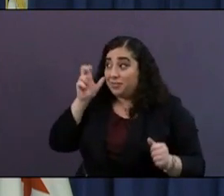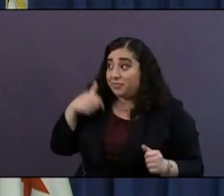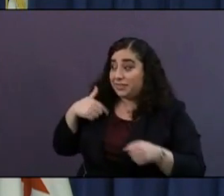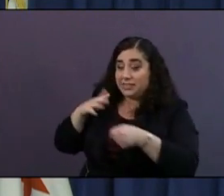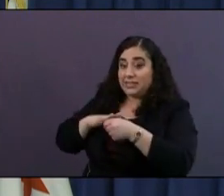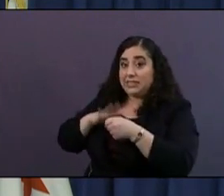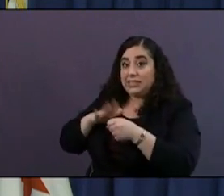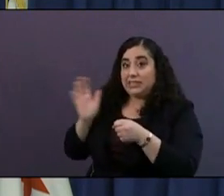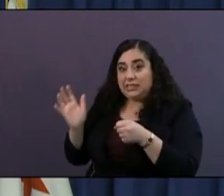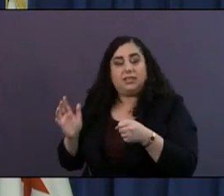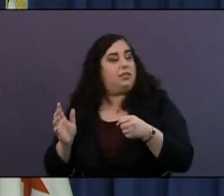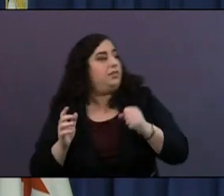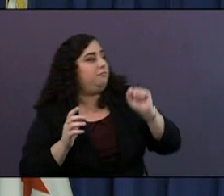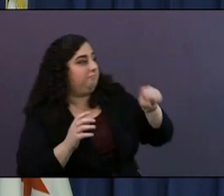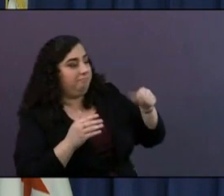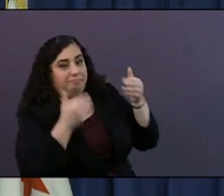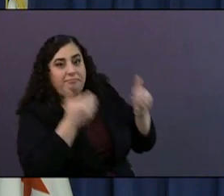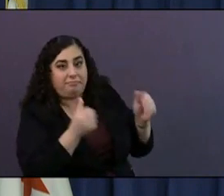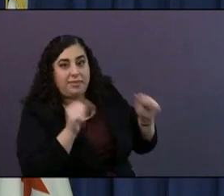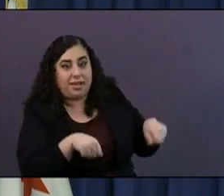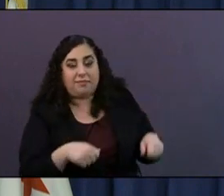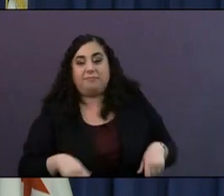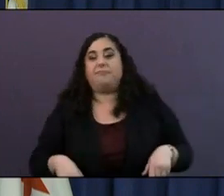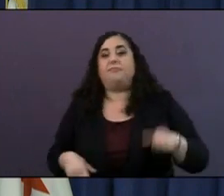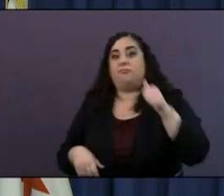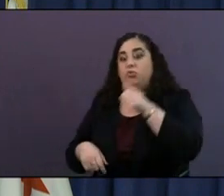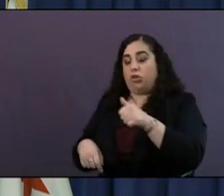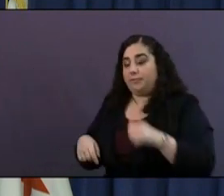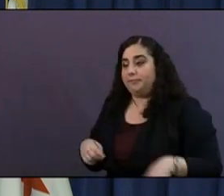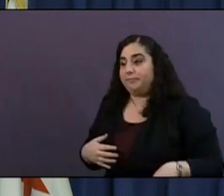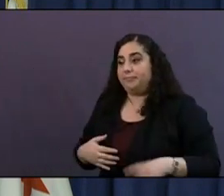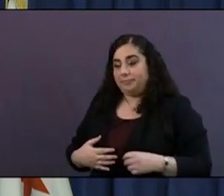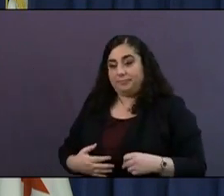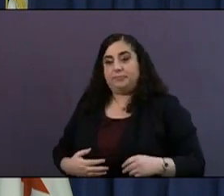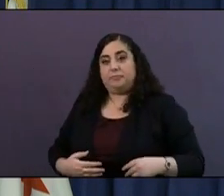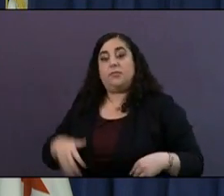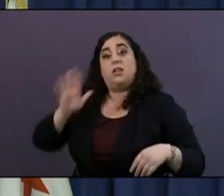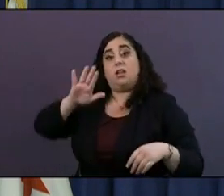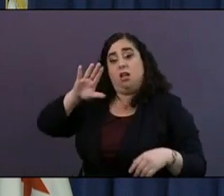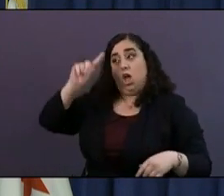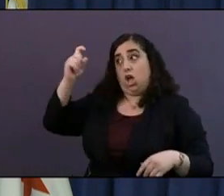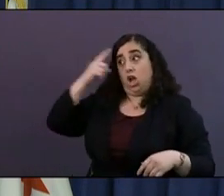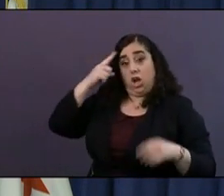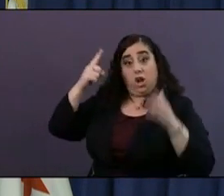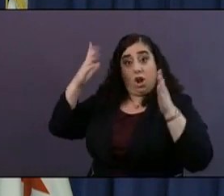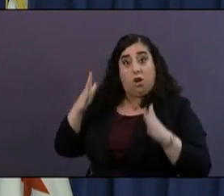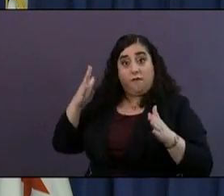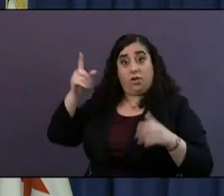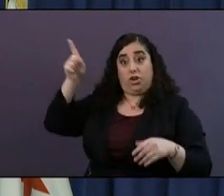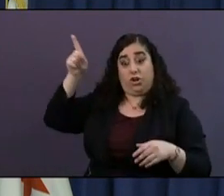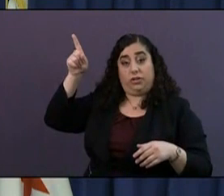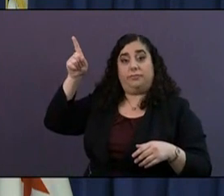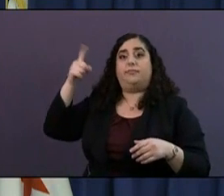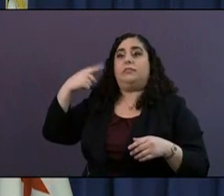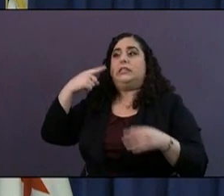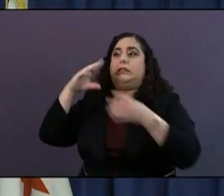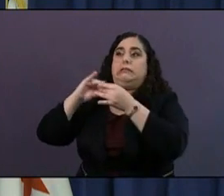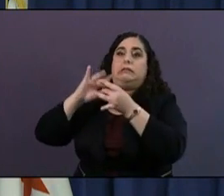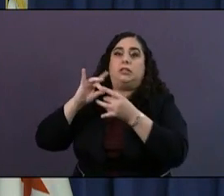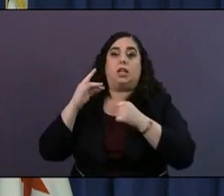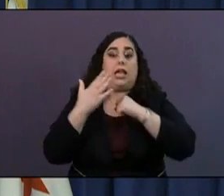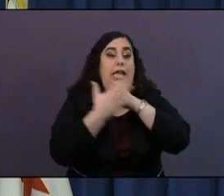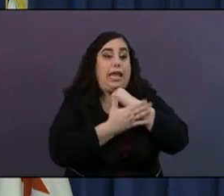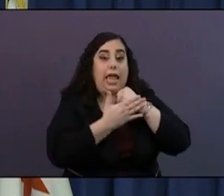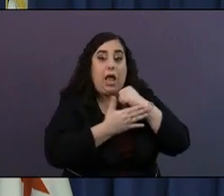Okay. I'm just, things are happening really quickly based on what the governor said today and then the county board of supervisors action